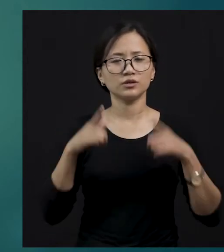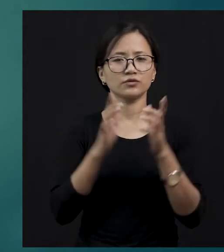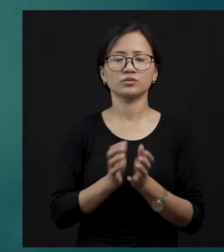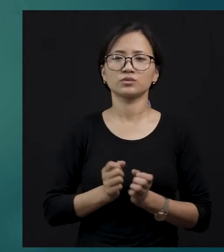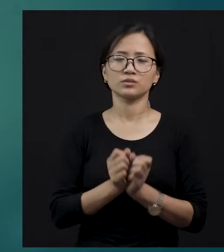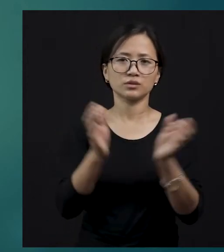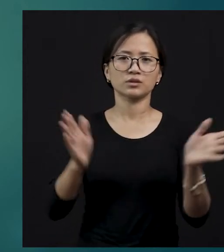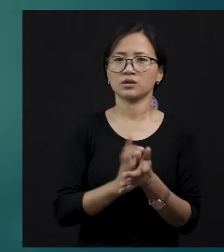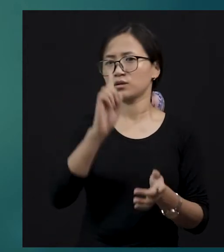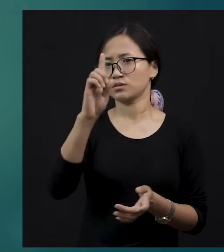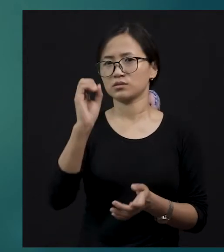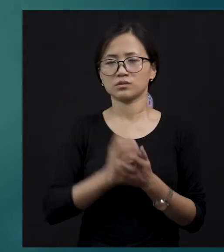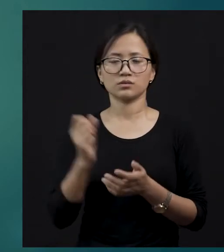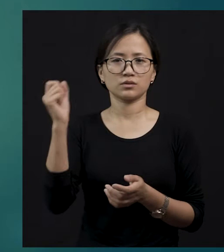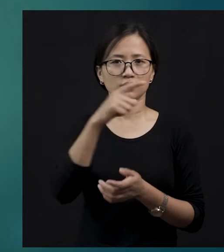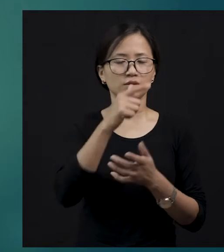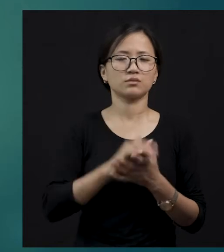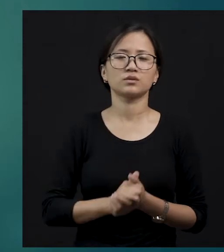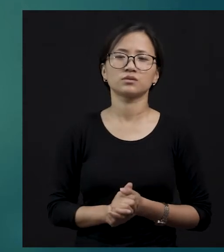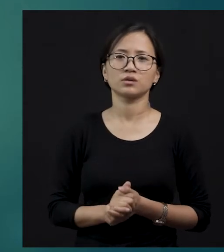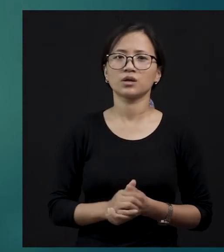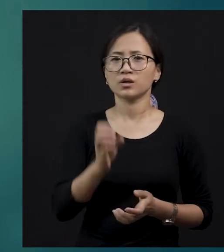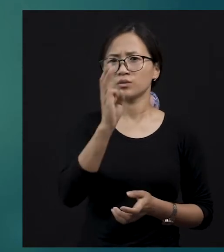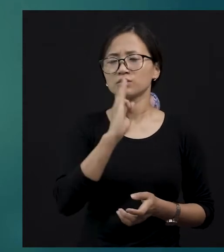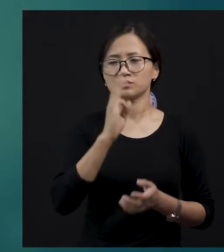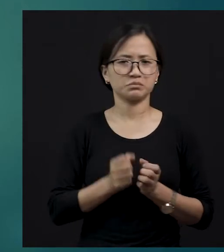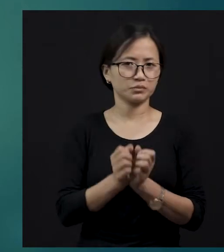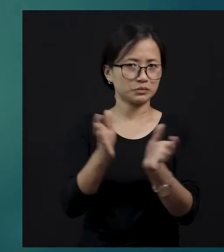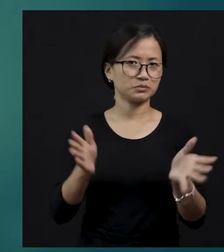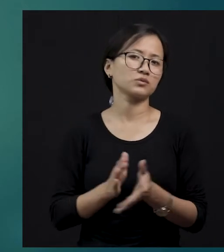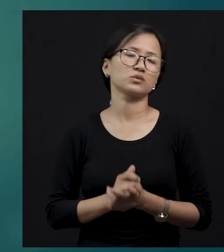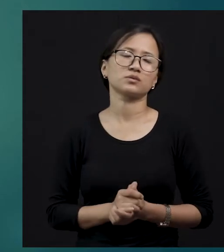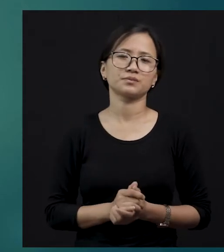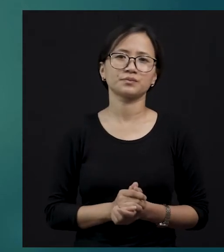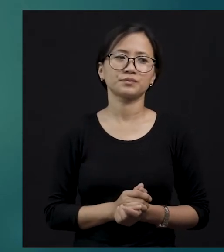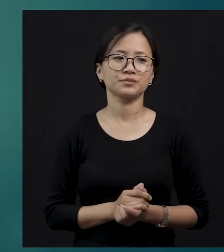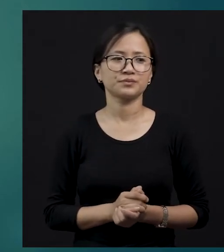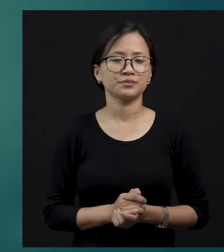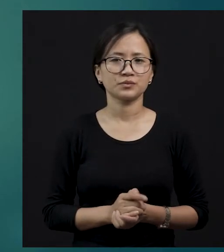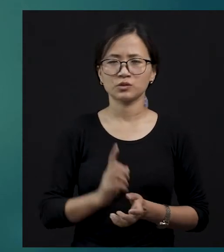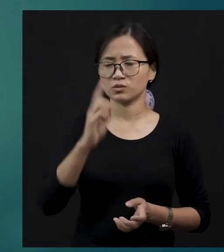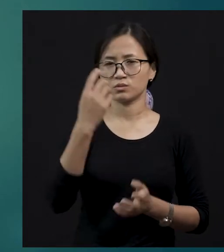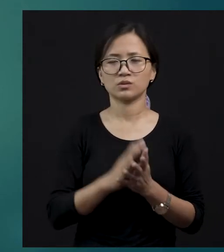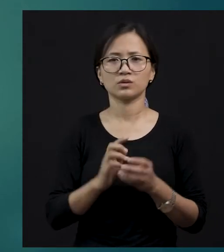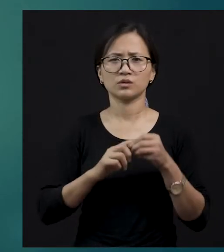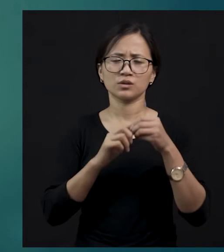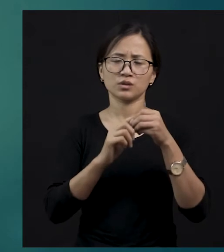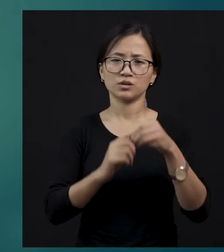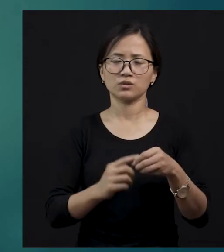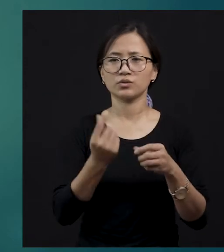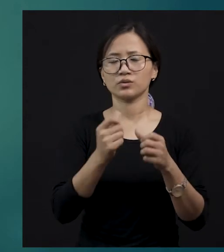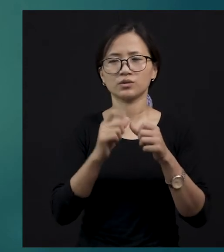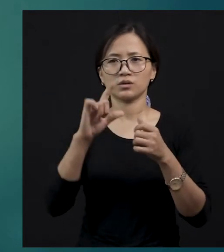water. They can survive up to 10 months without water. And one more quality that I want you to know